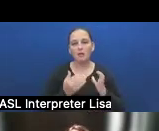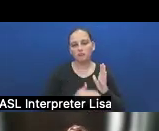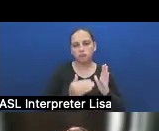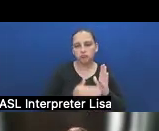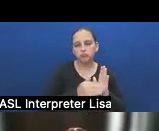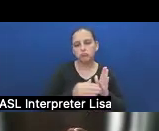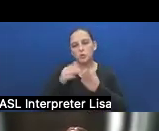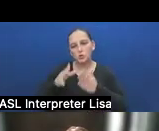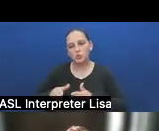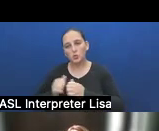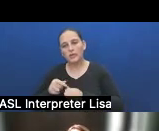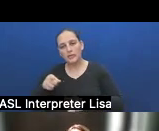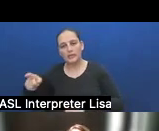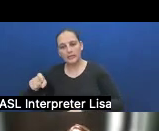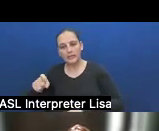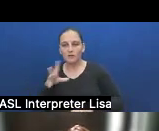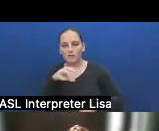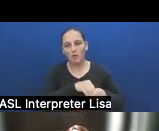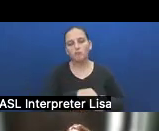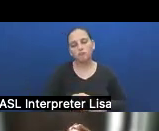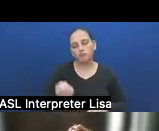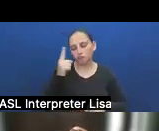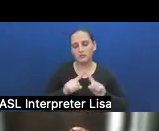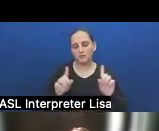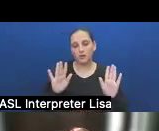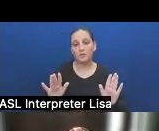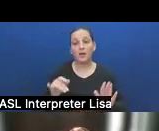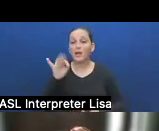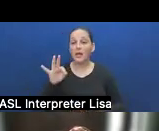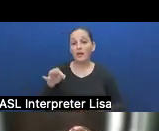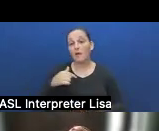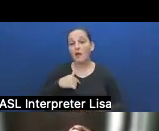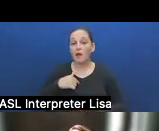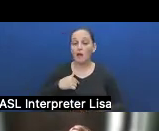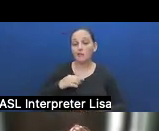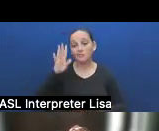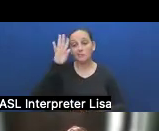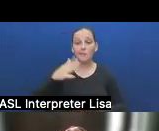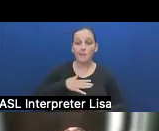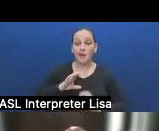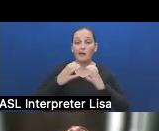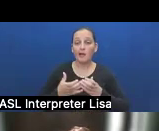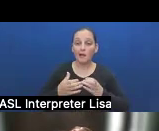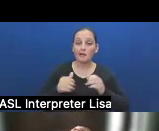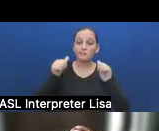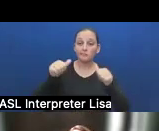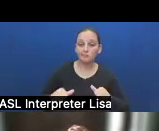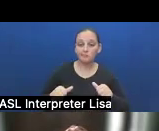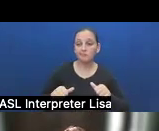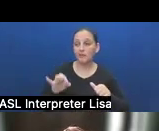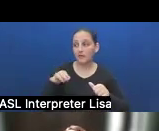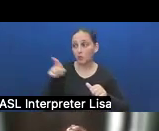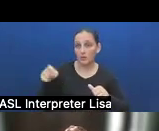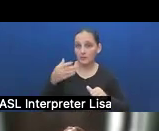it, a very different answer. But if we're just doing it so we can post the class and we put a clear statement, if you need better access,